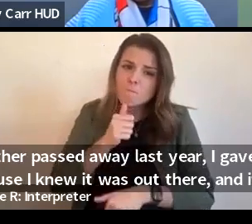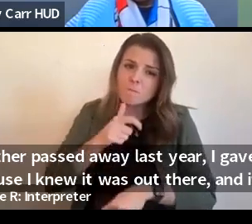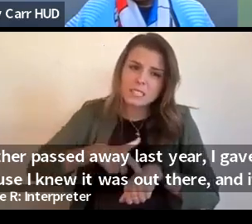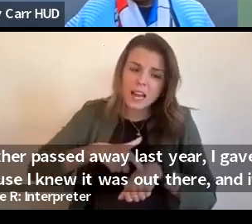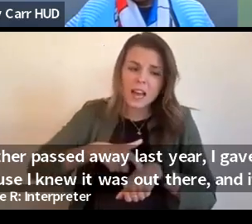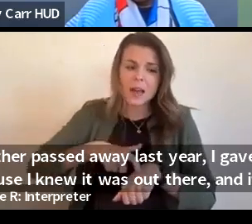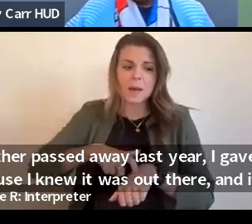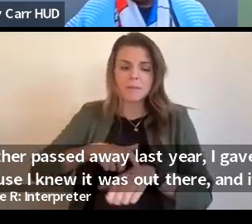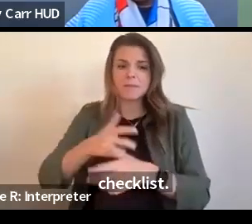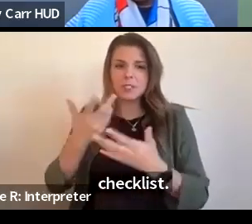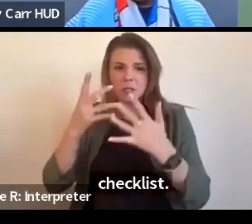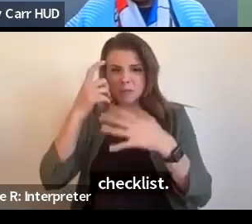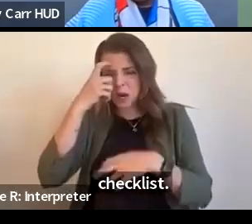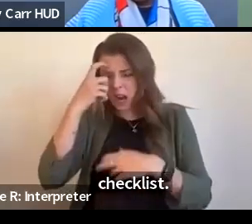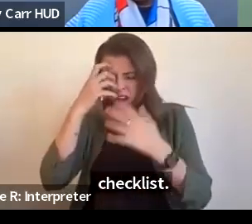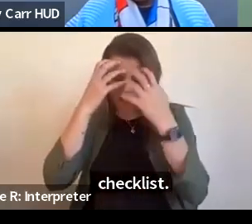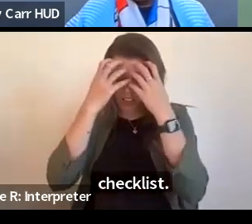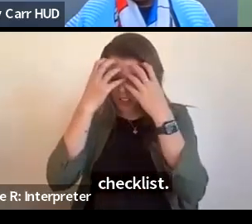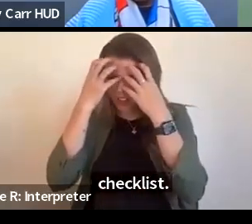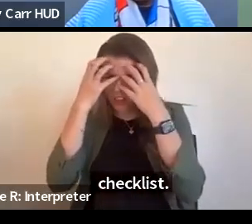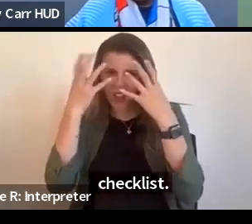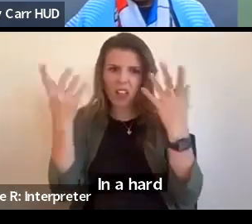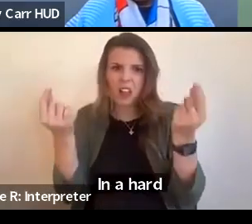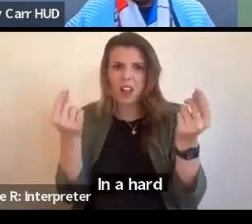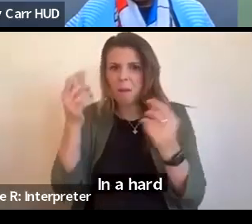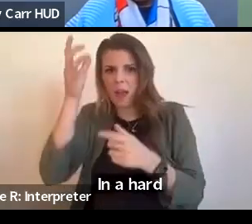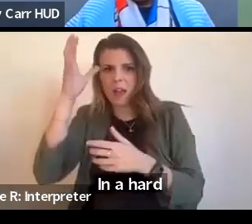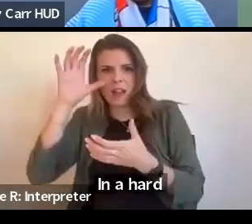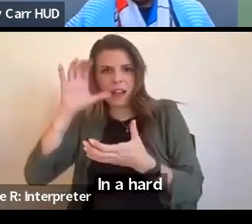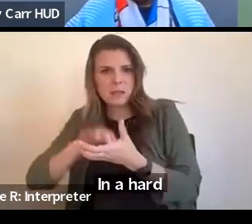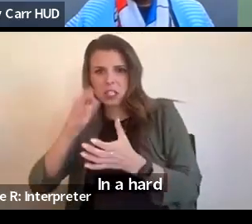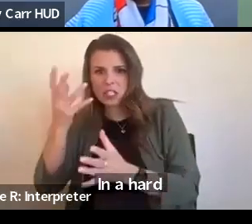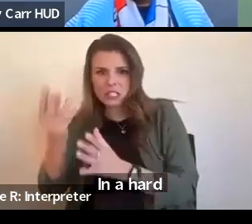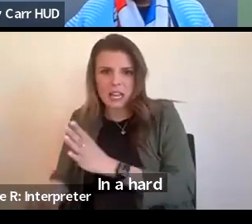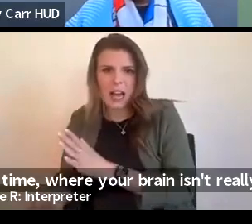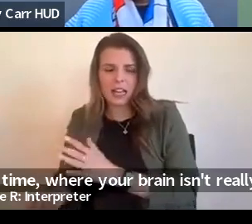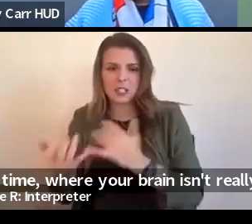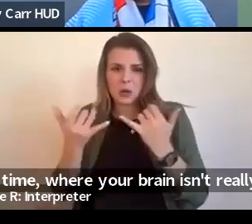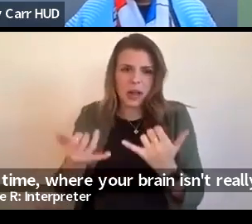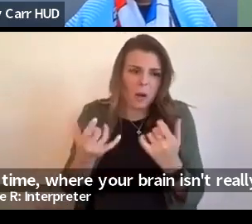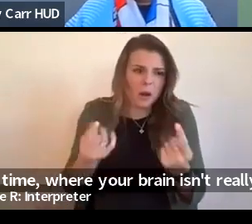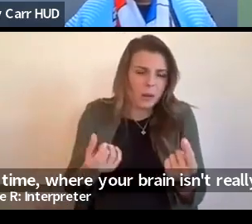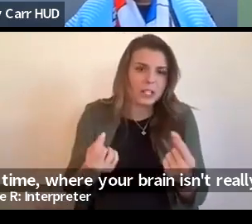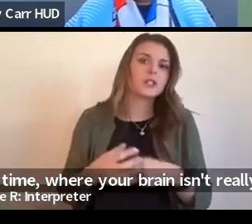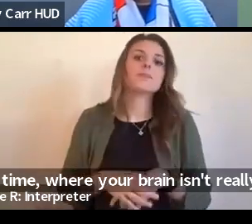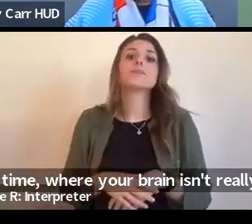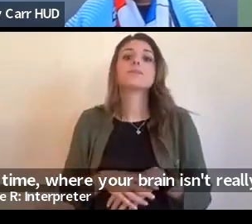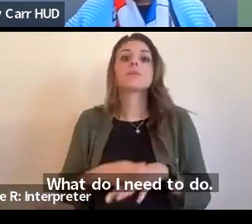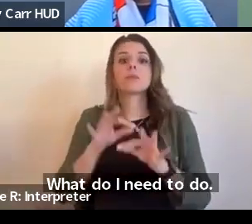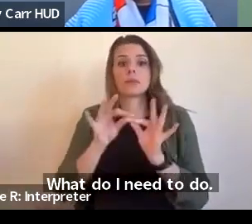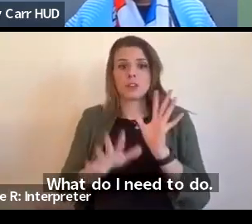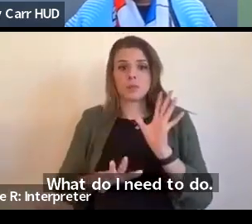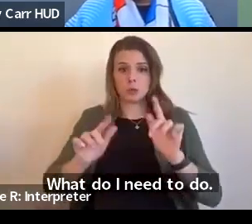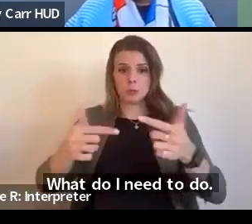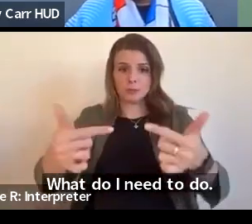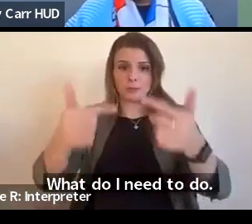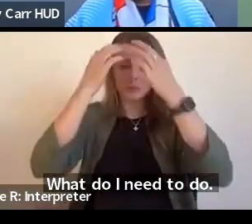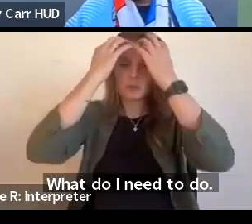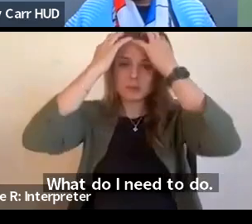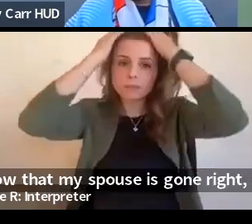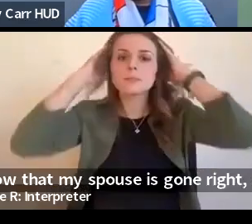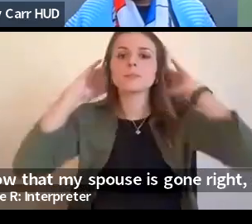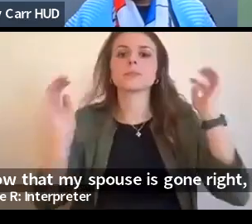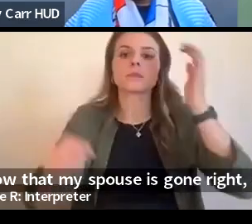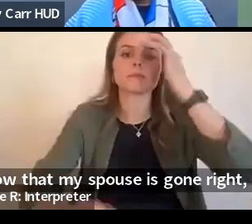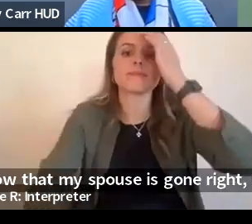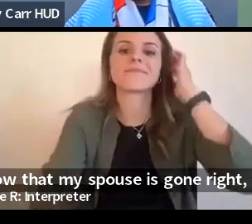your brain isn't really working of what do I need to do now that my spouse is gone, right? And so because you meet with